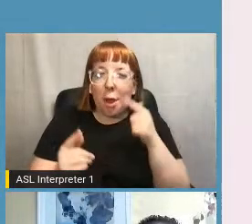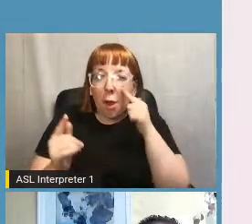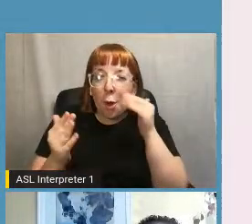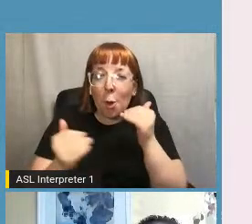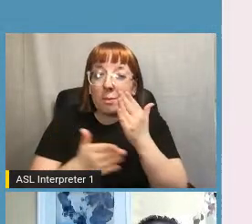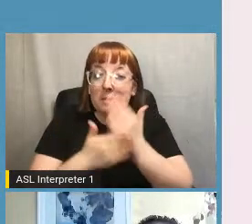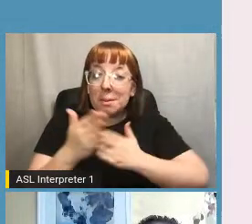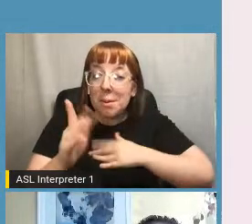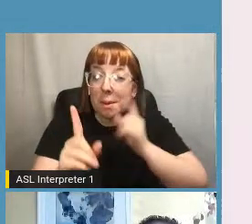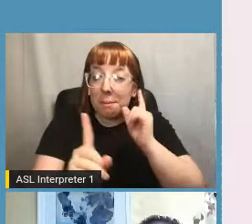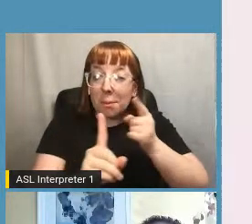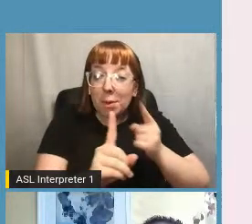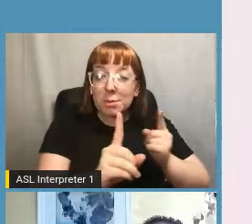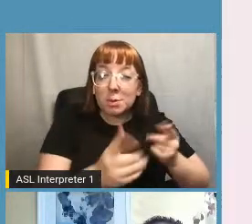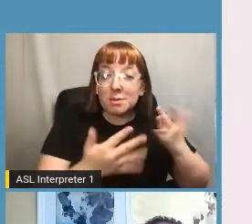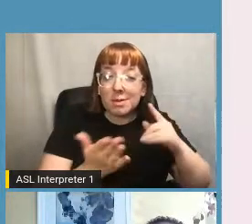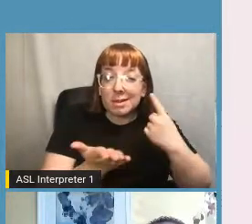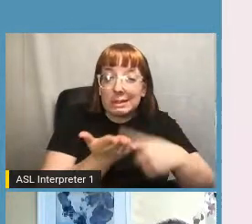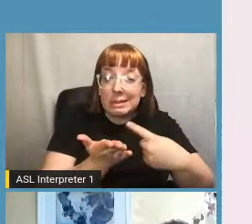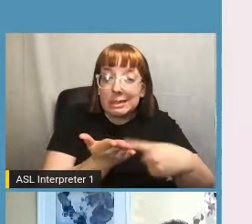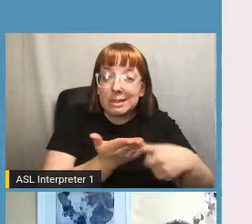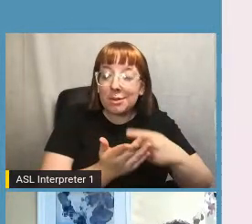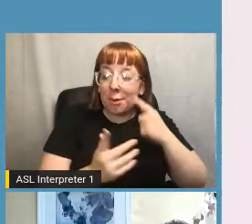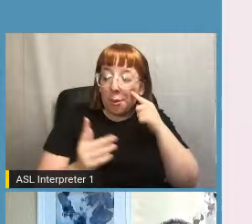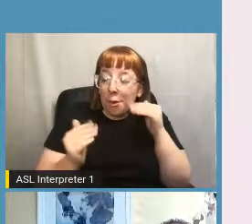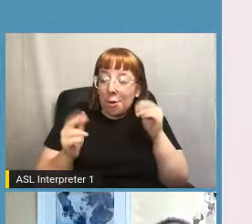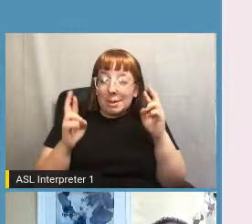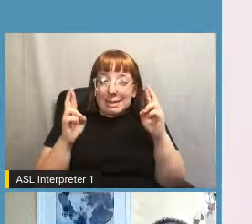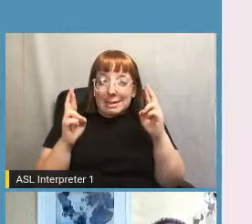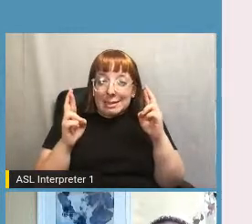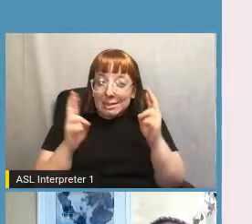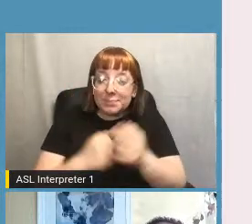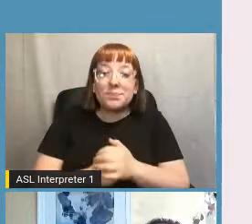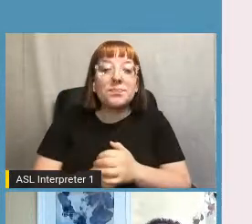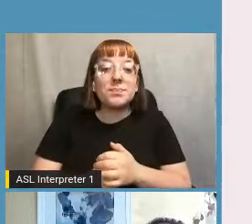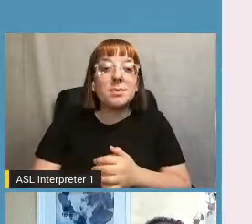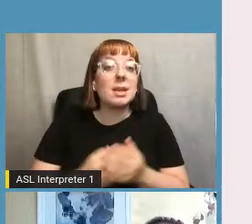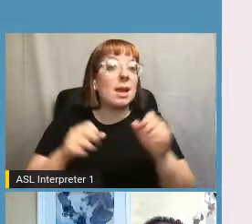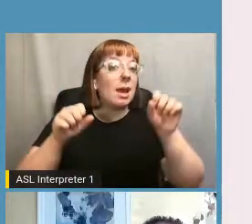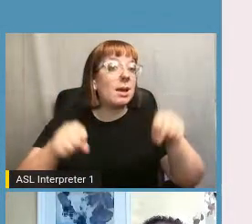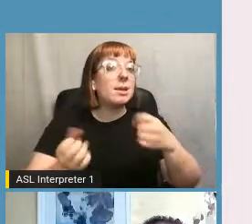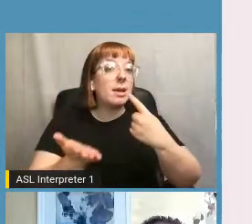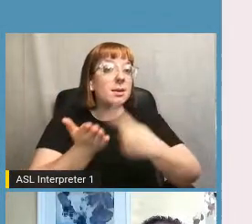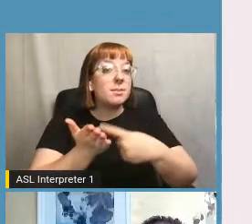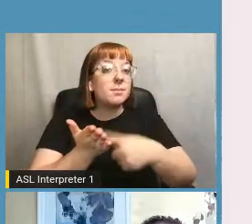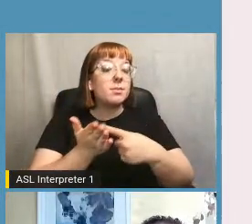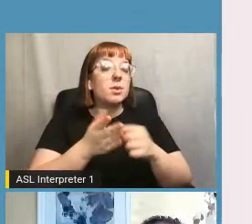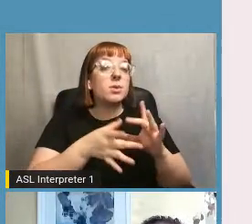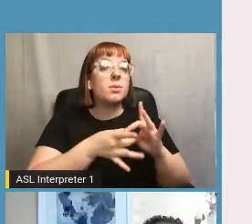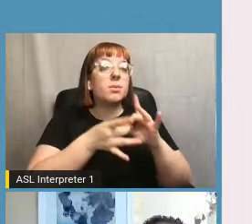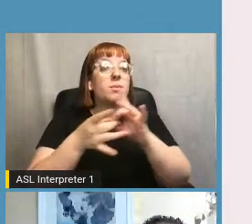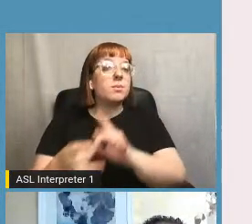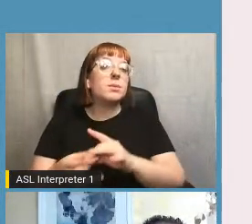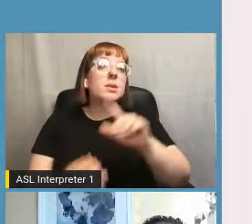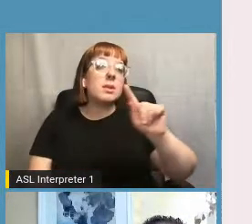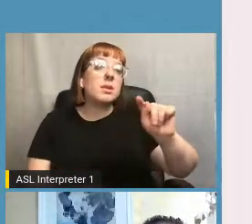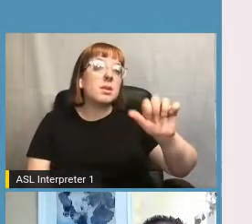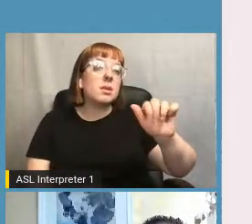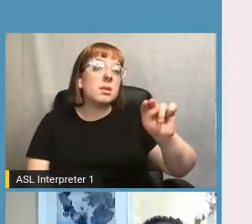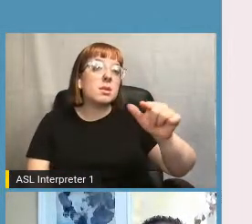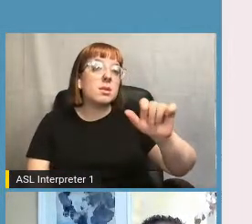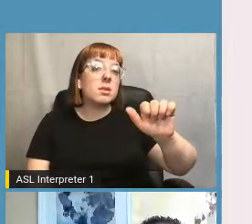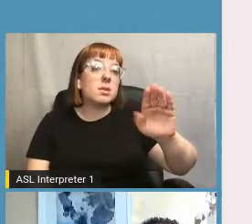across in terms of what I'm thinking about. What I can speak to tangibly, just because I know that folks are coming from